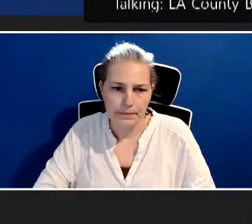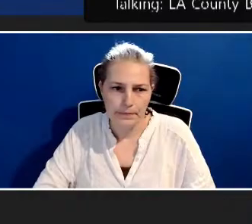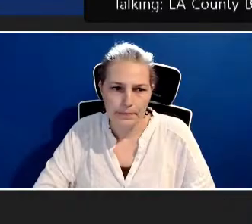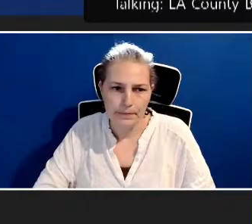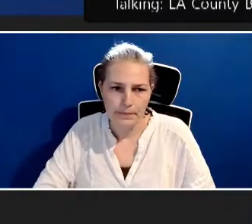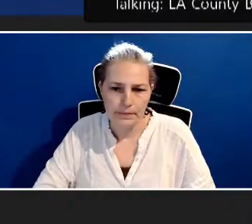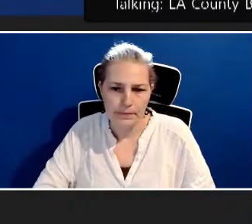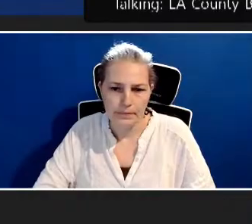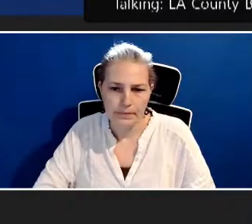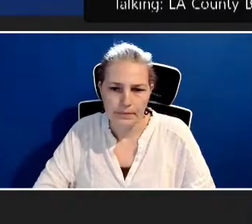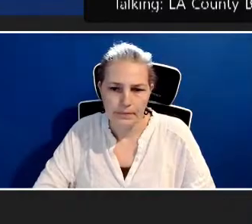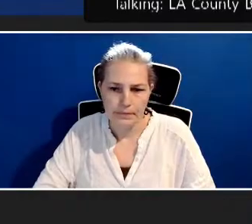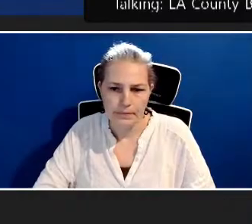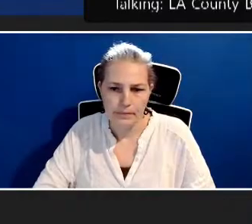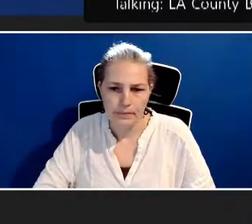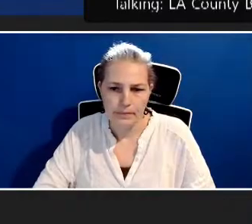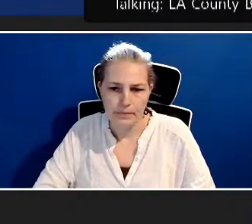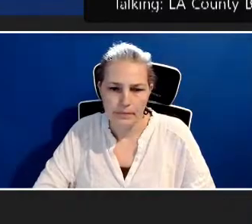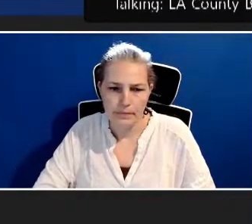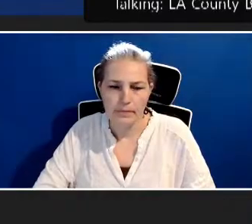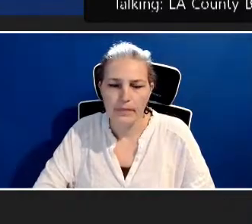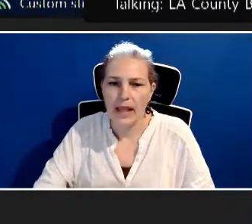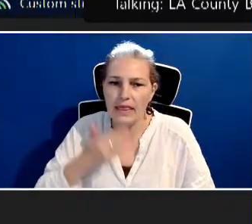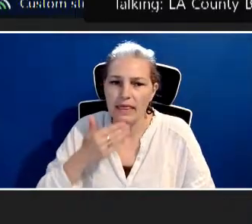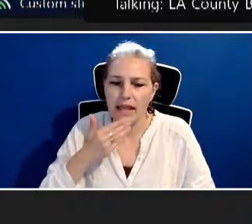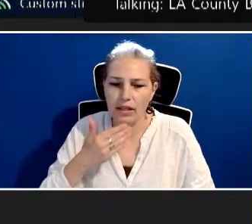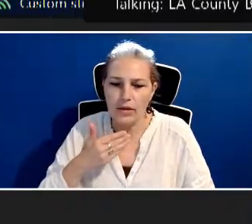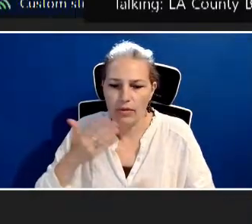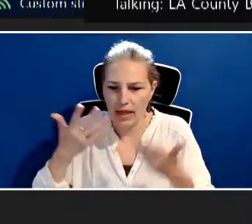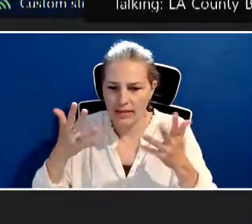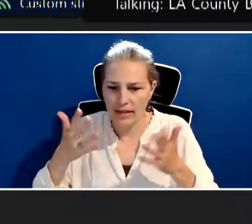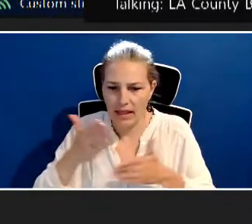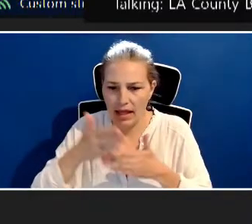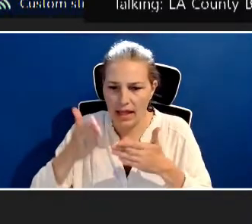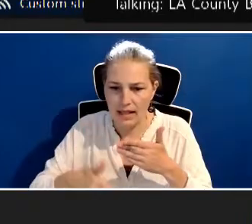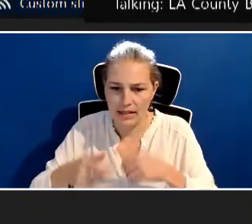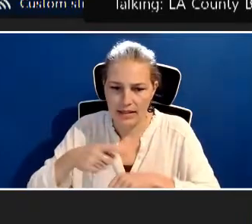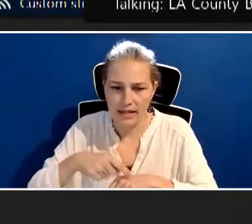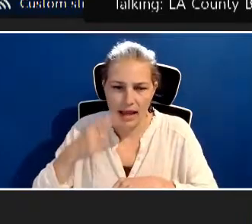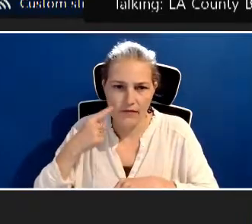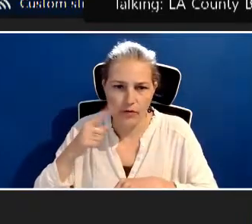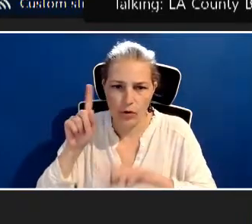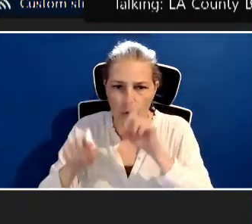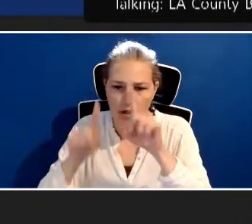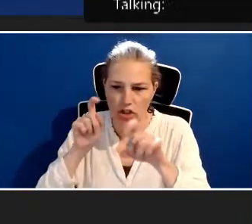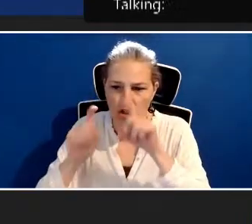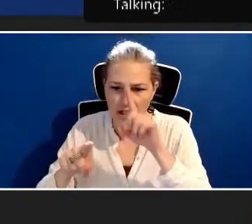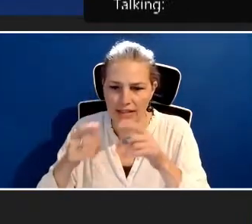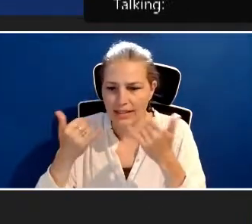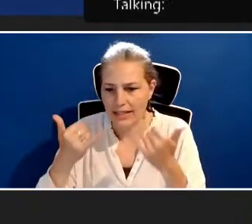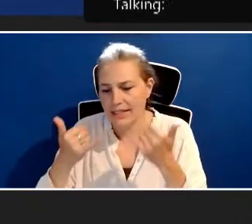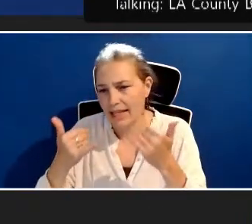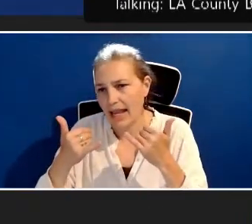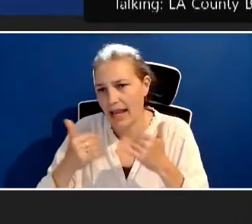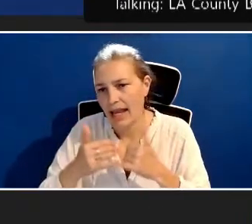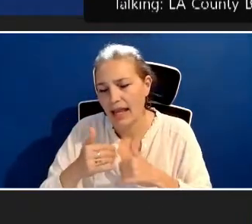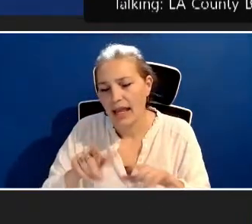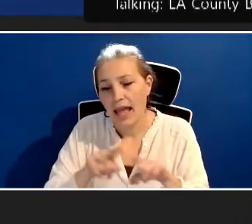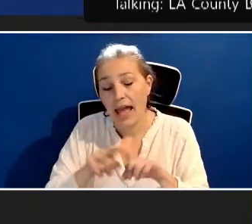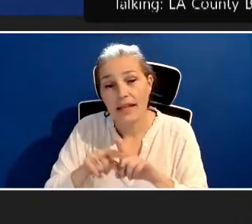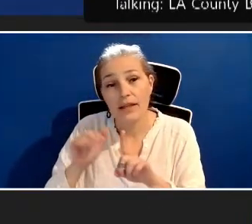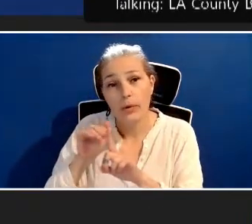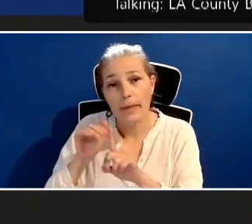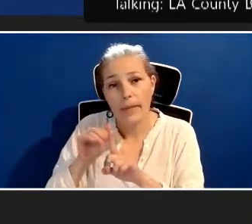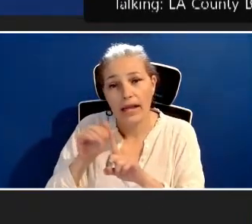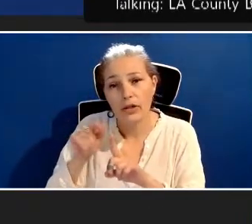Okay, thank you very much. And that concludes the time that we have today for questions. As a